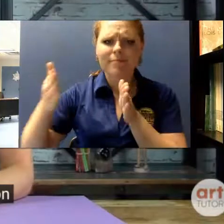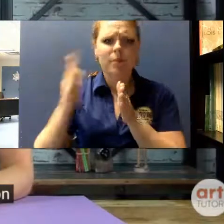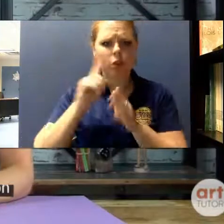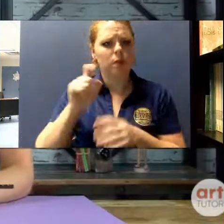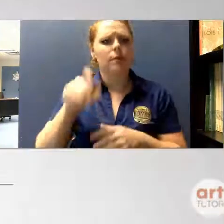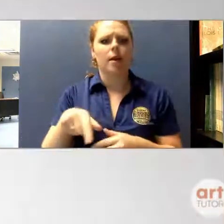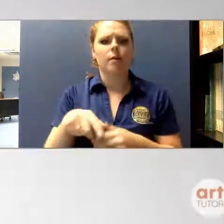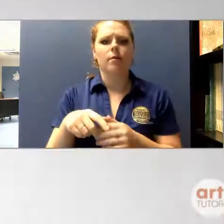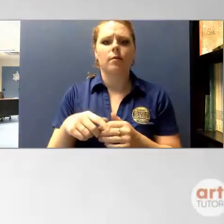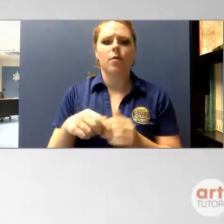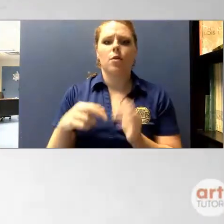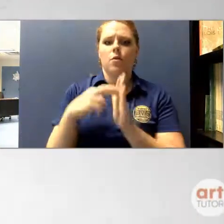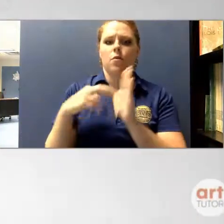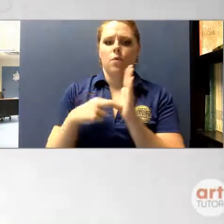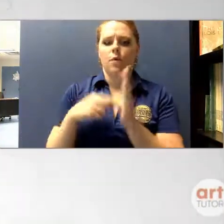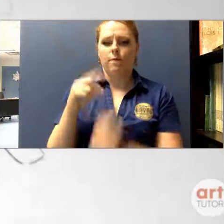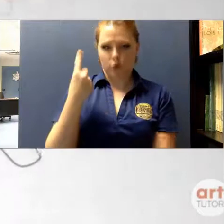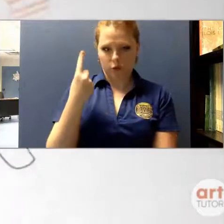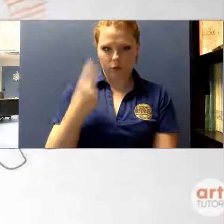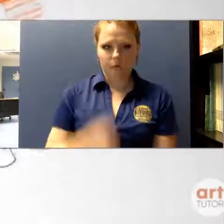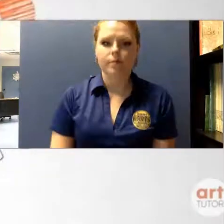rule of thirds.